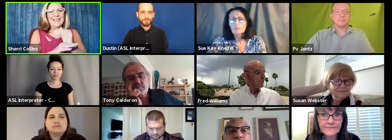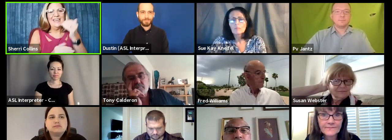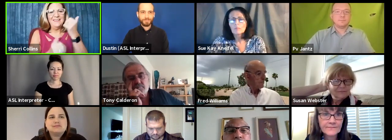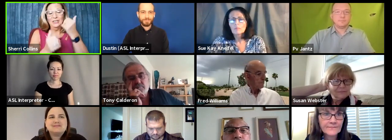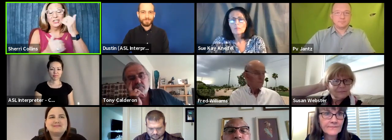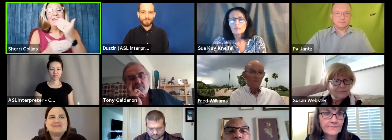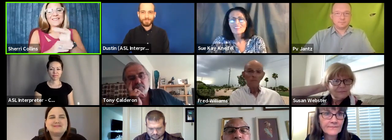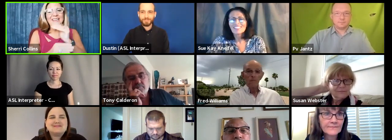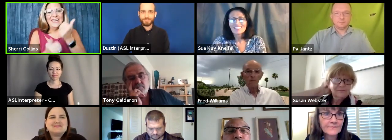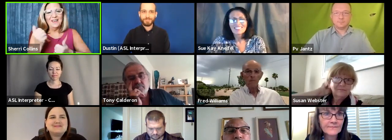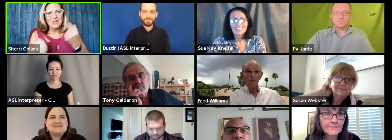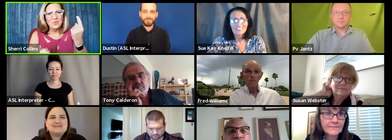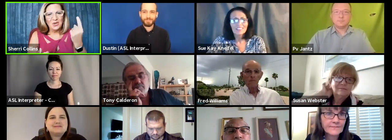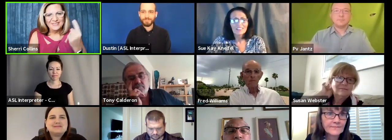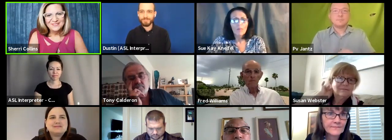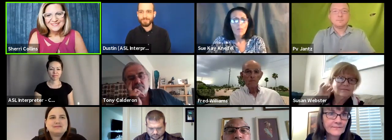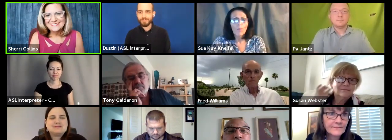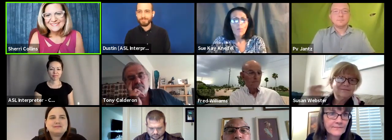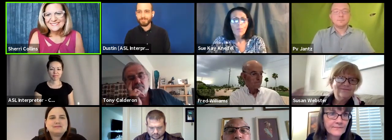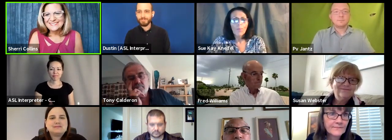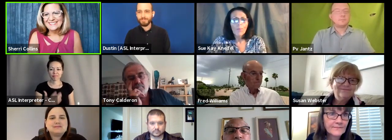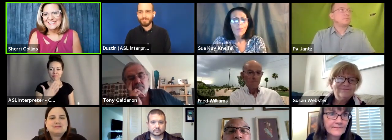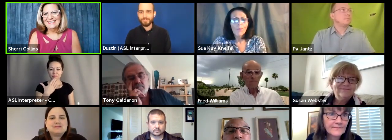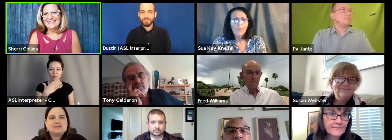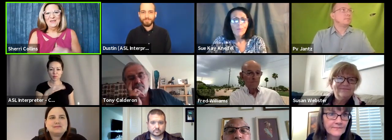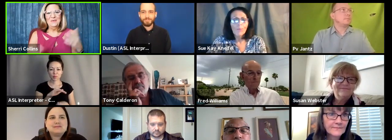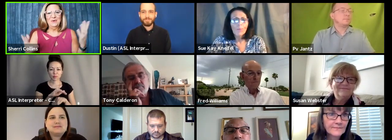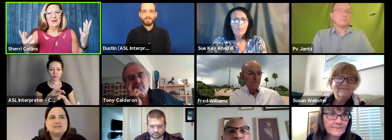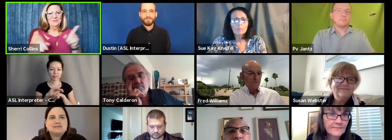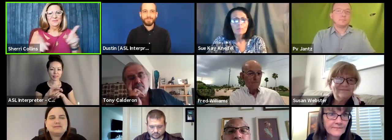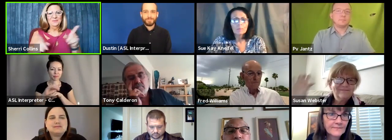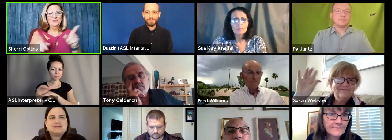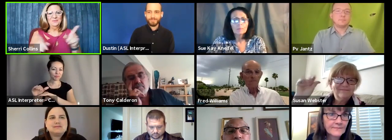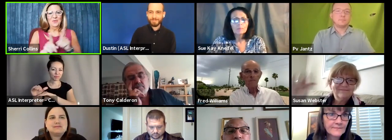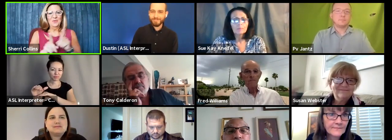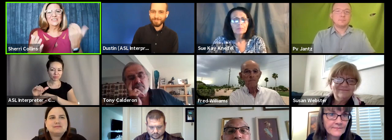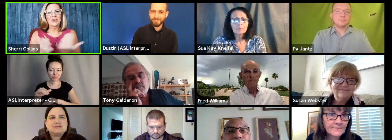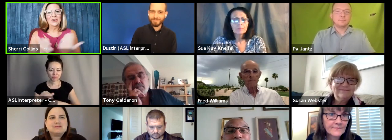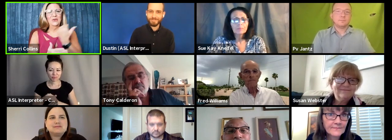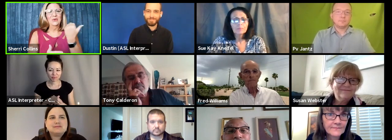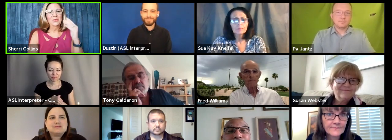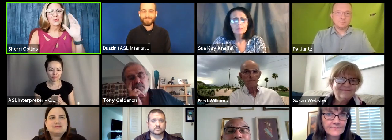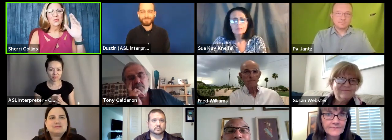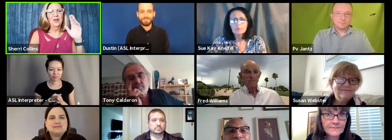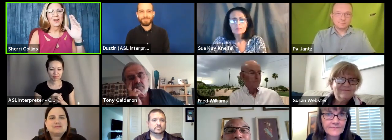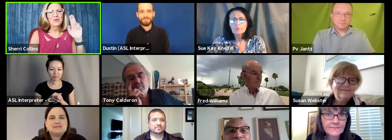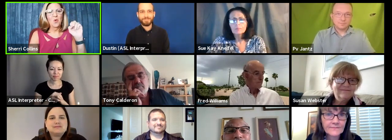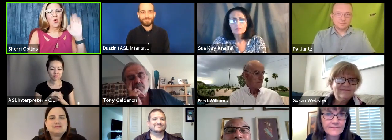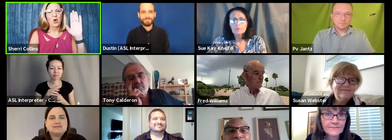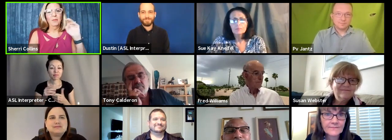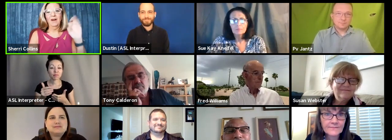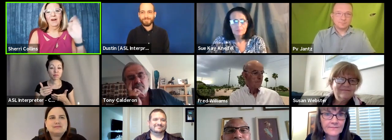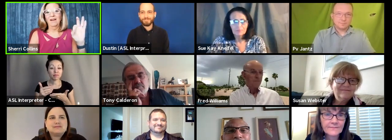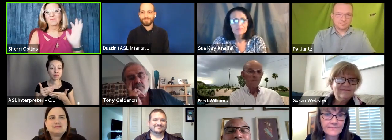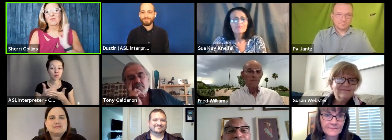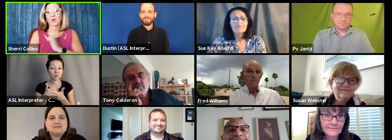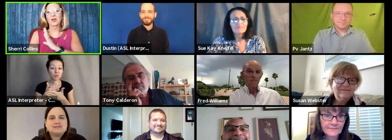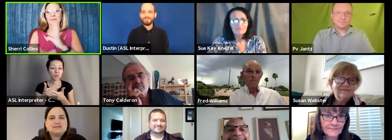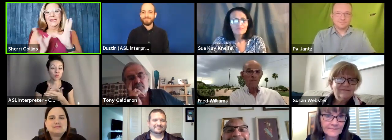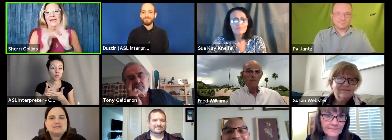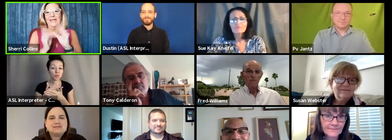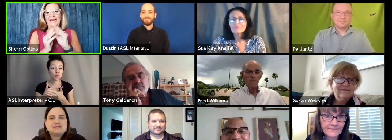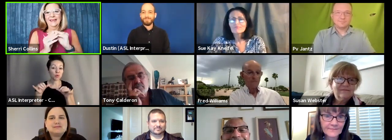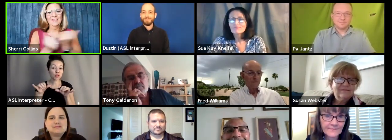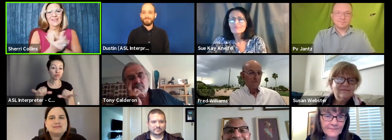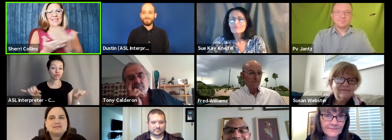Good evening, everyone. Well, this is our new norm of